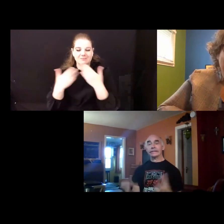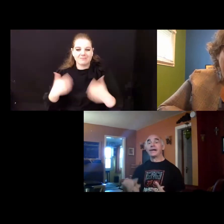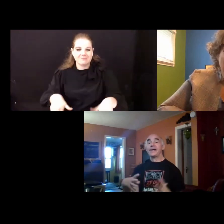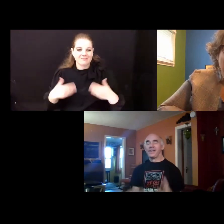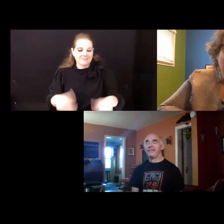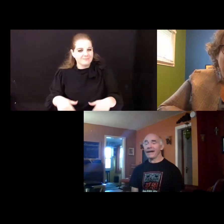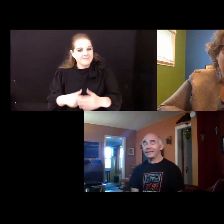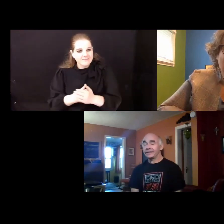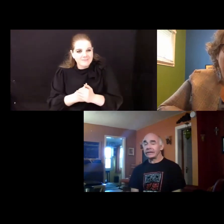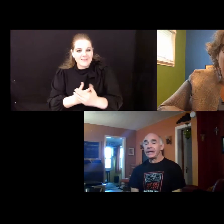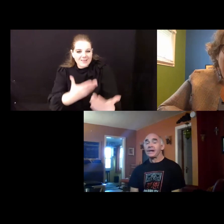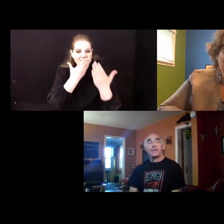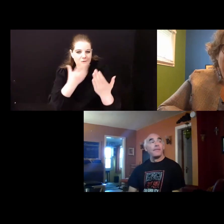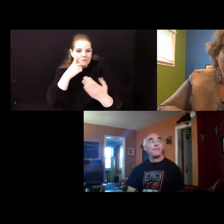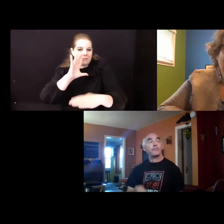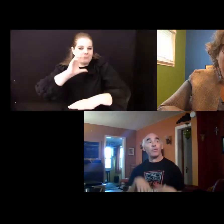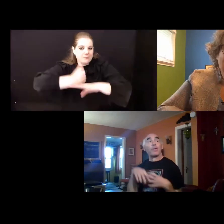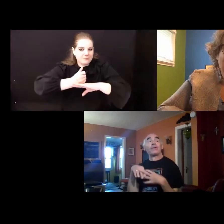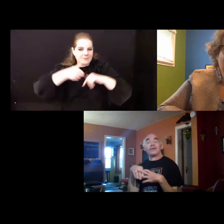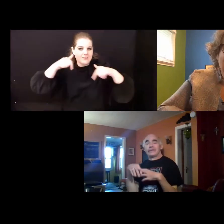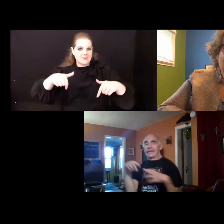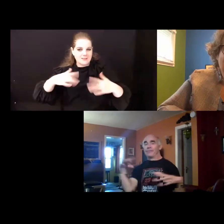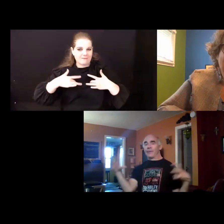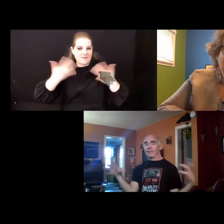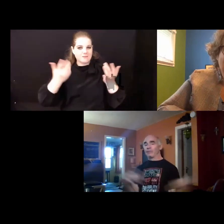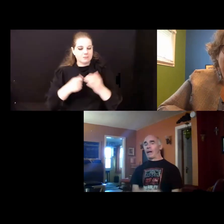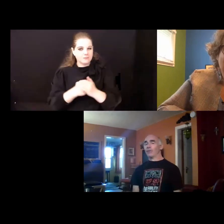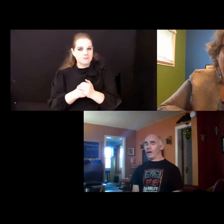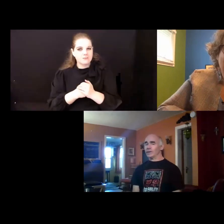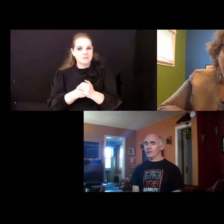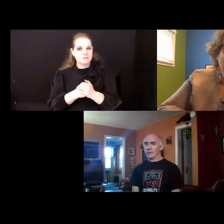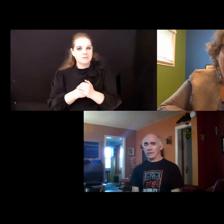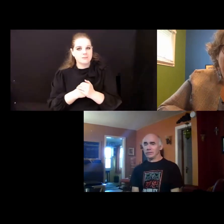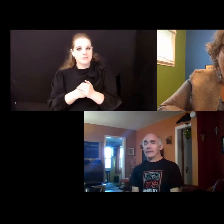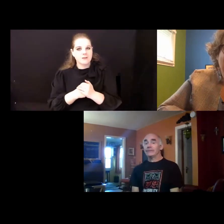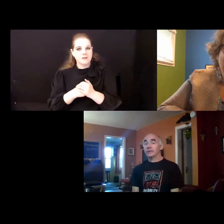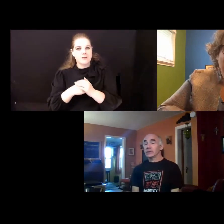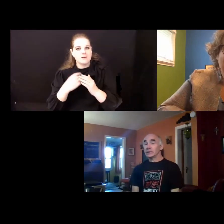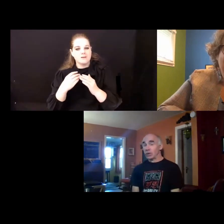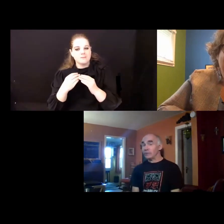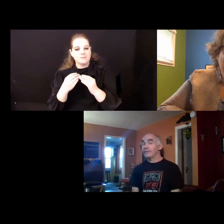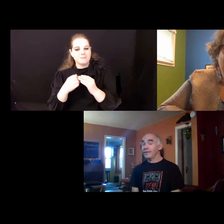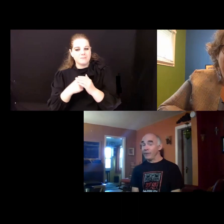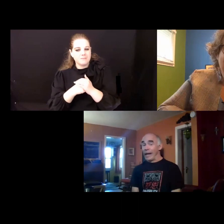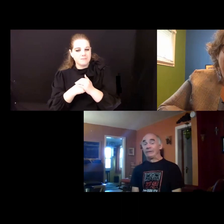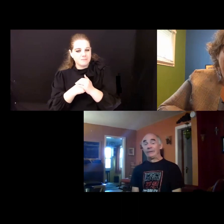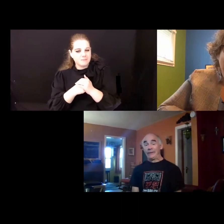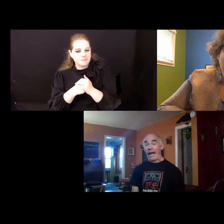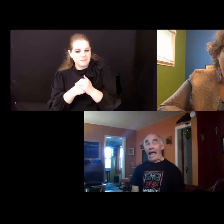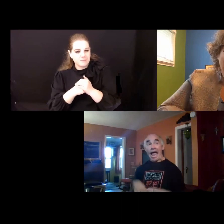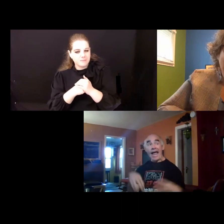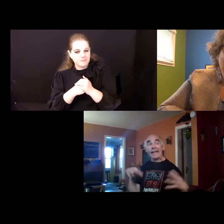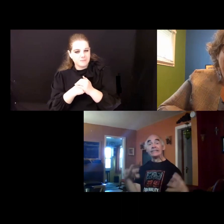this event more than my wildest dreams could have